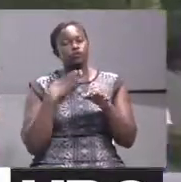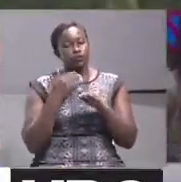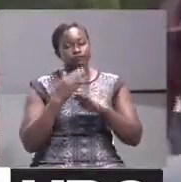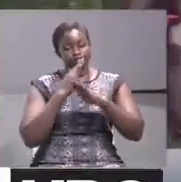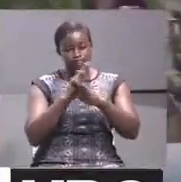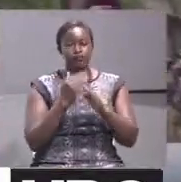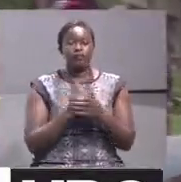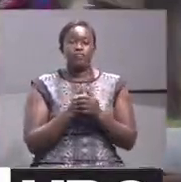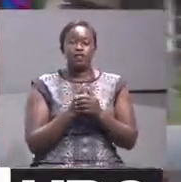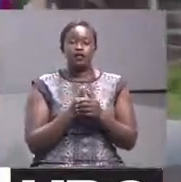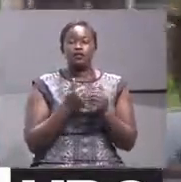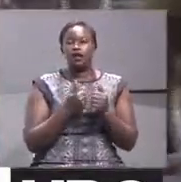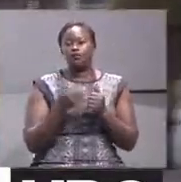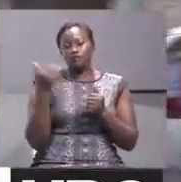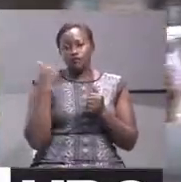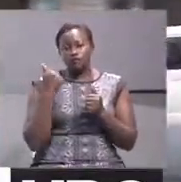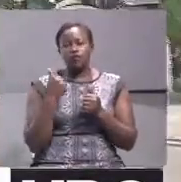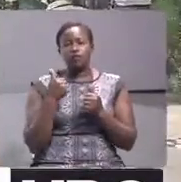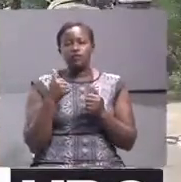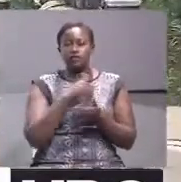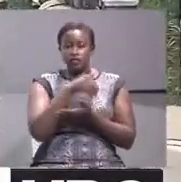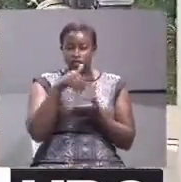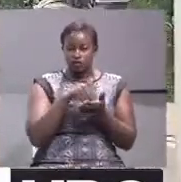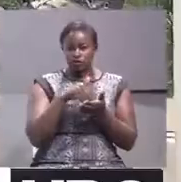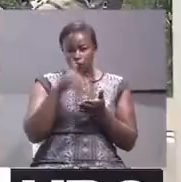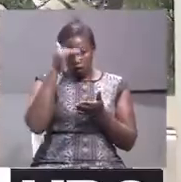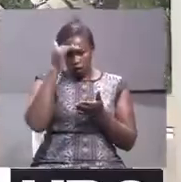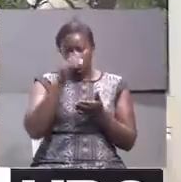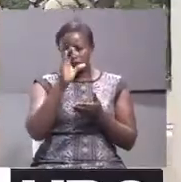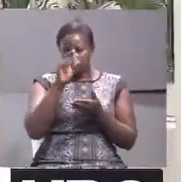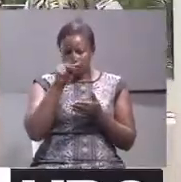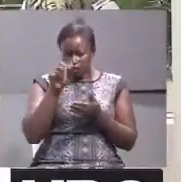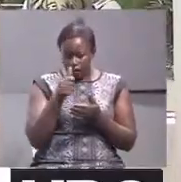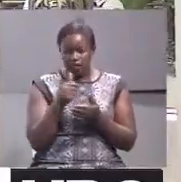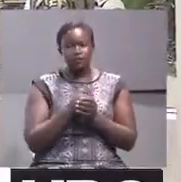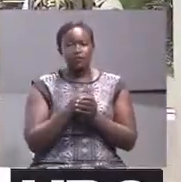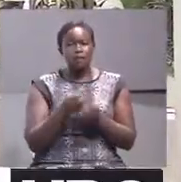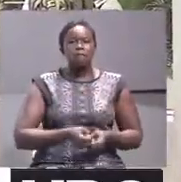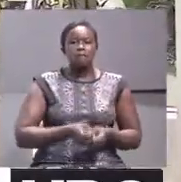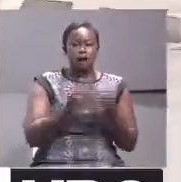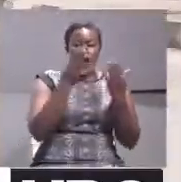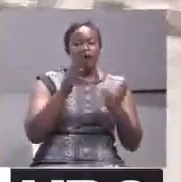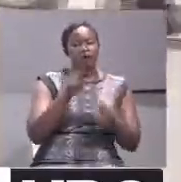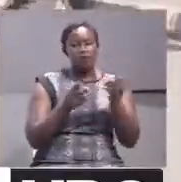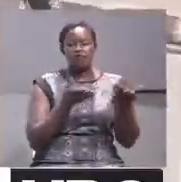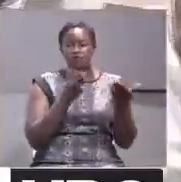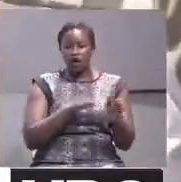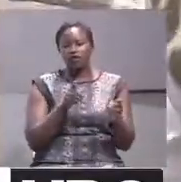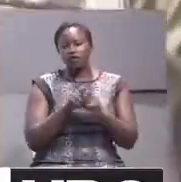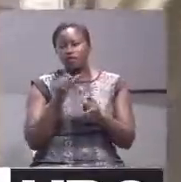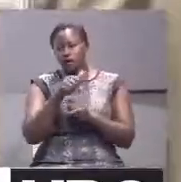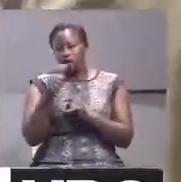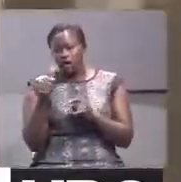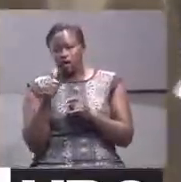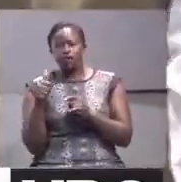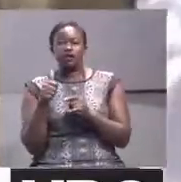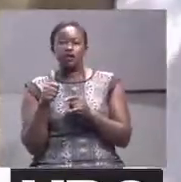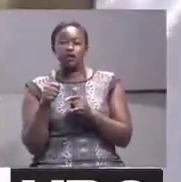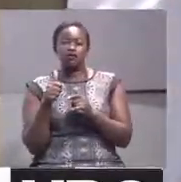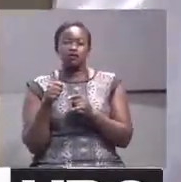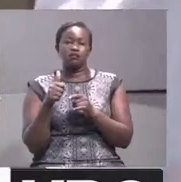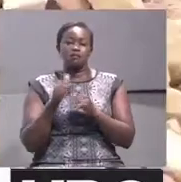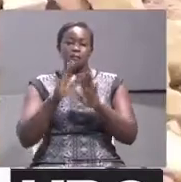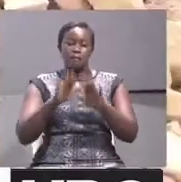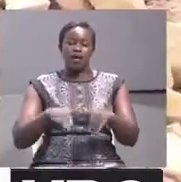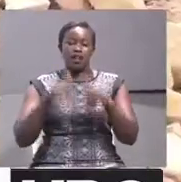of the ADF were made on the Central Police Station, where people lost lives, and the other one was that of the twin bombing at